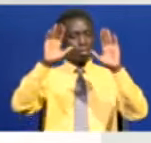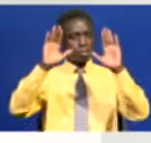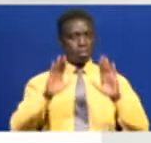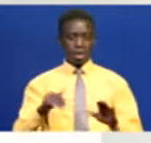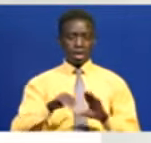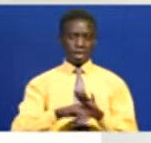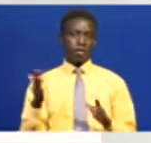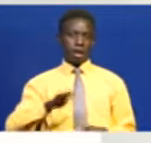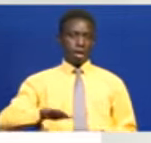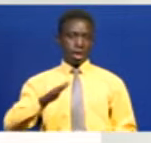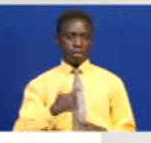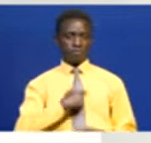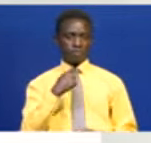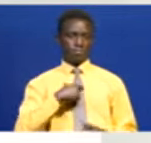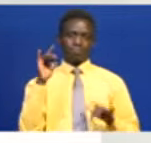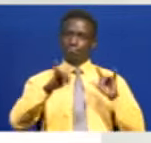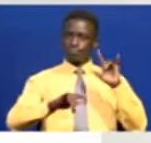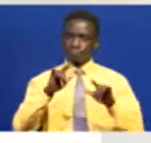then look at textile.